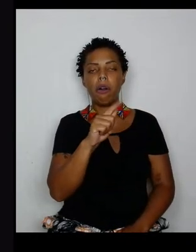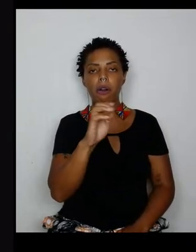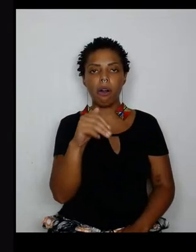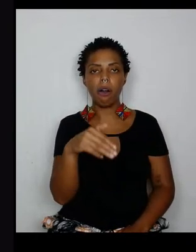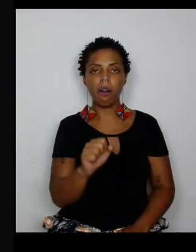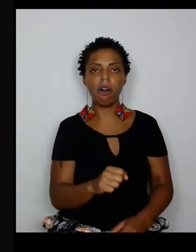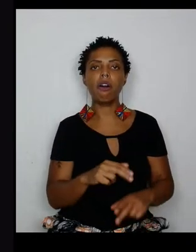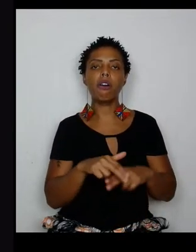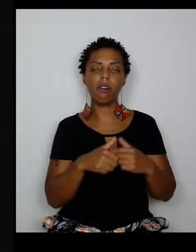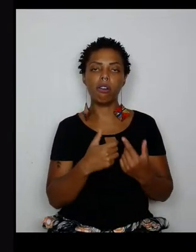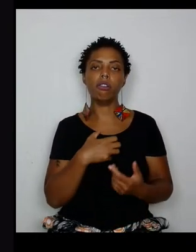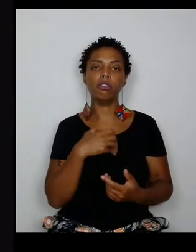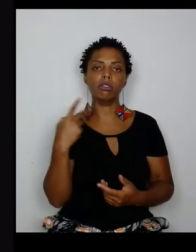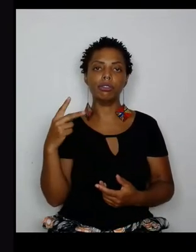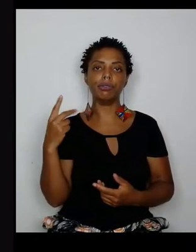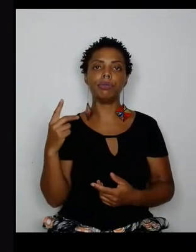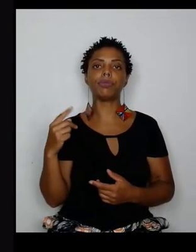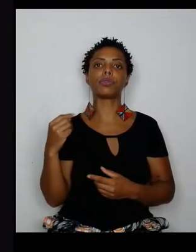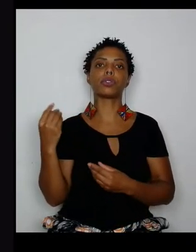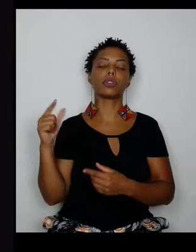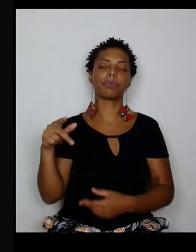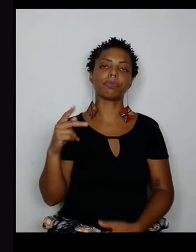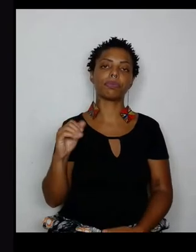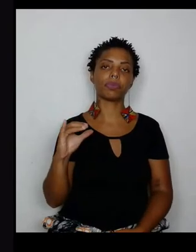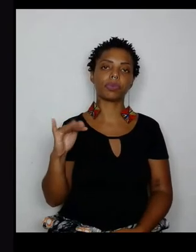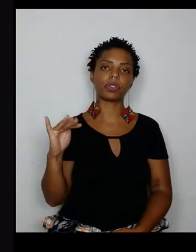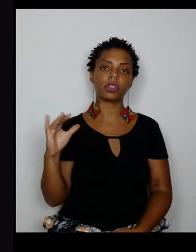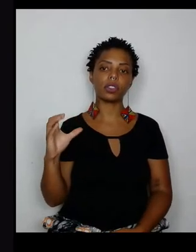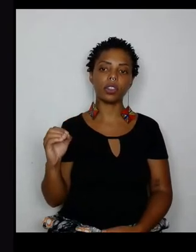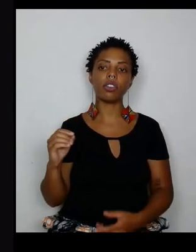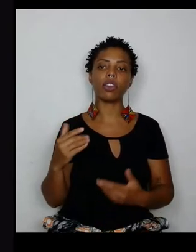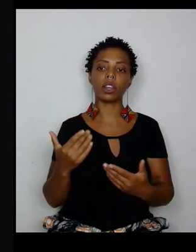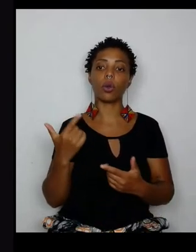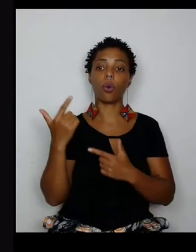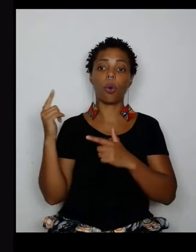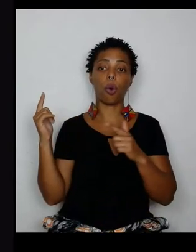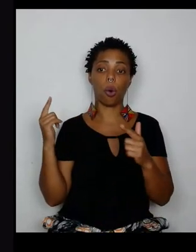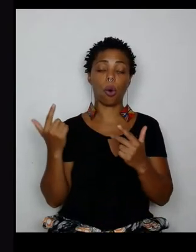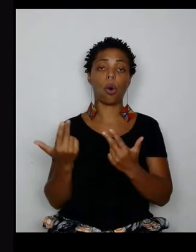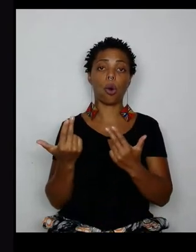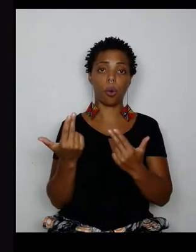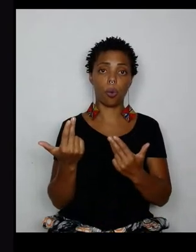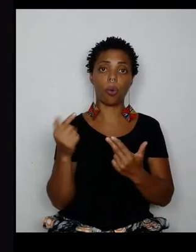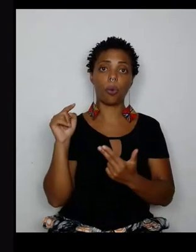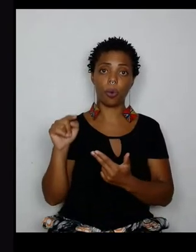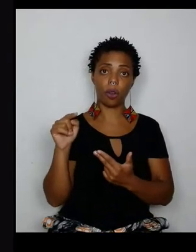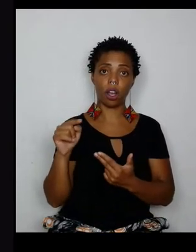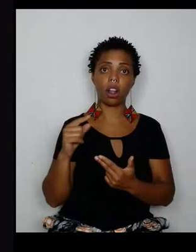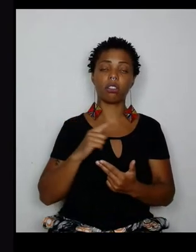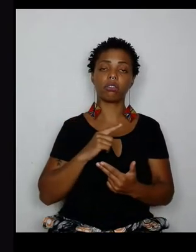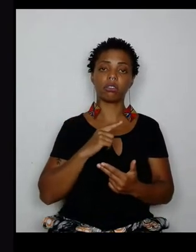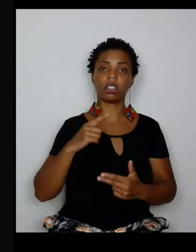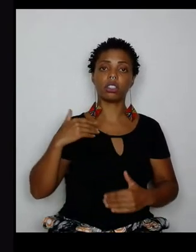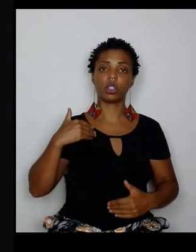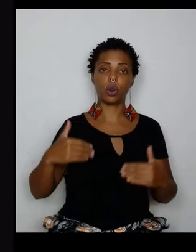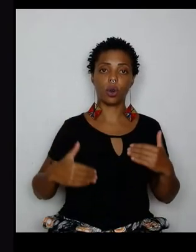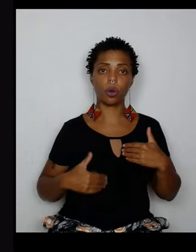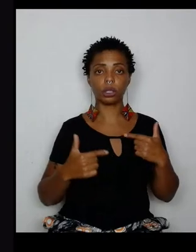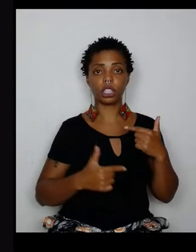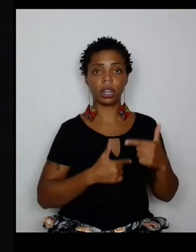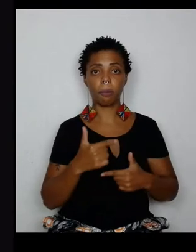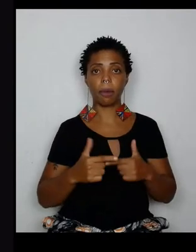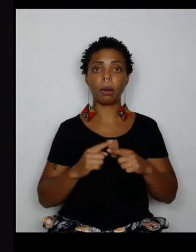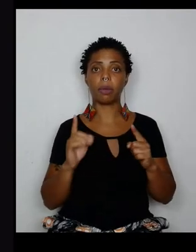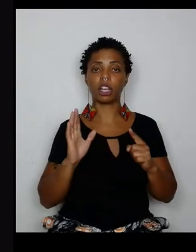artists like gogan practices bodies of work have been framed curated read and re-read and looked at